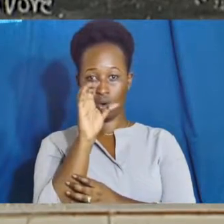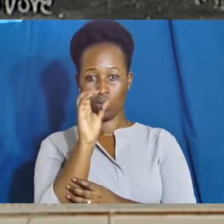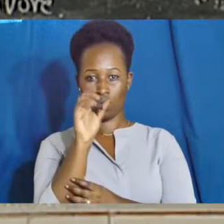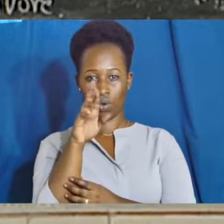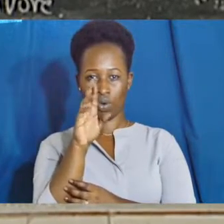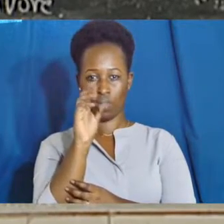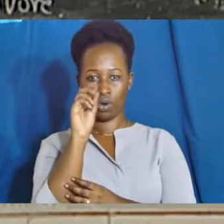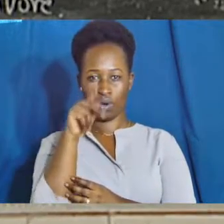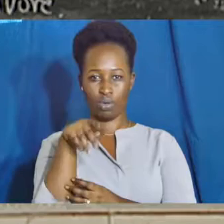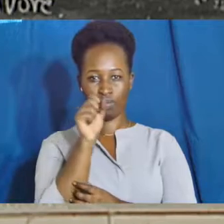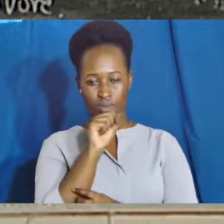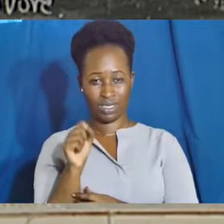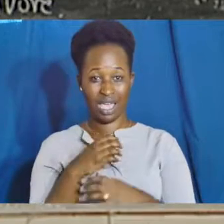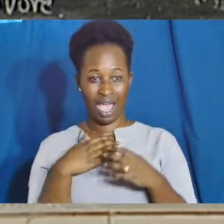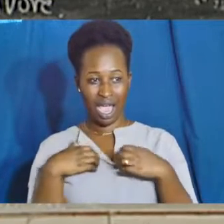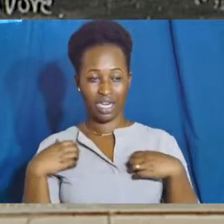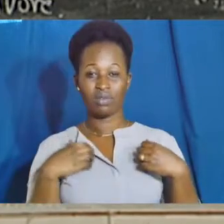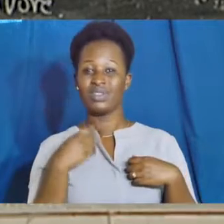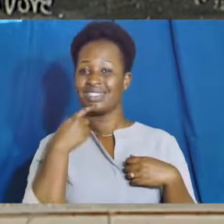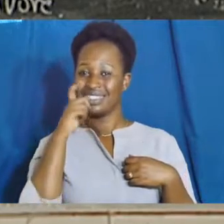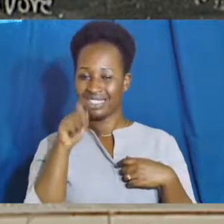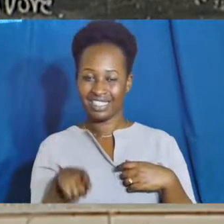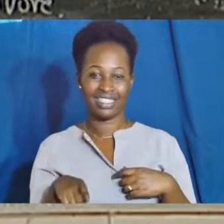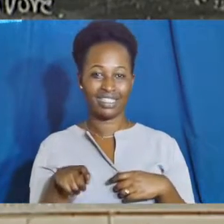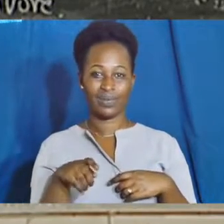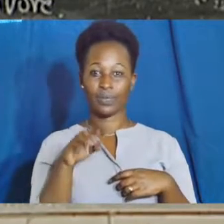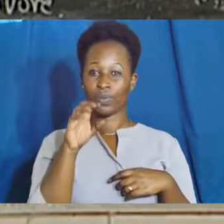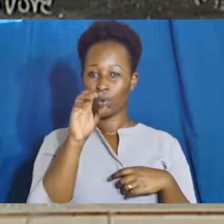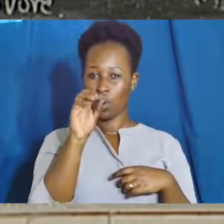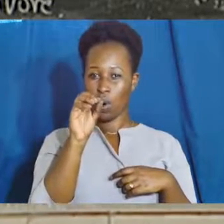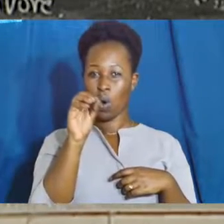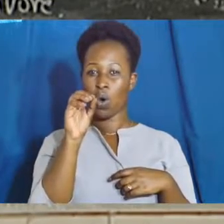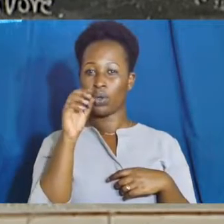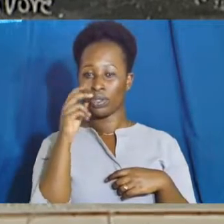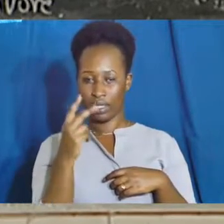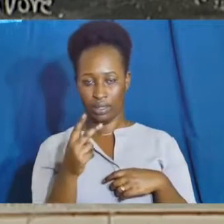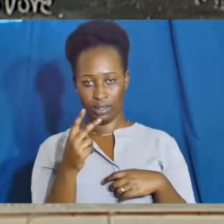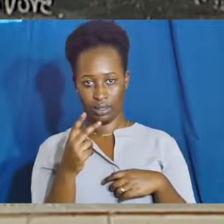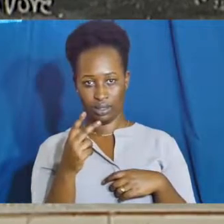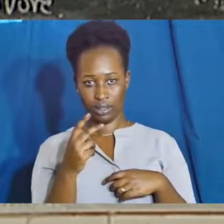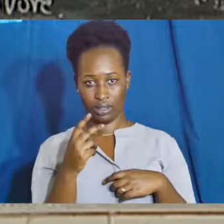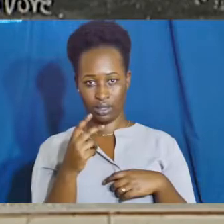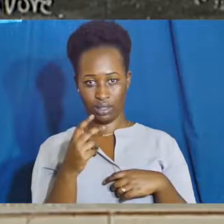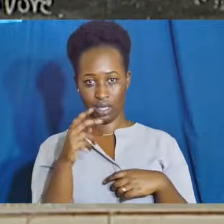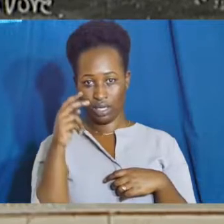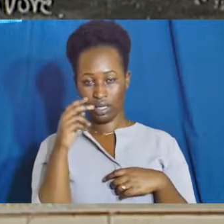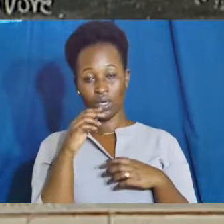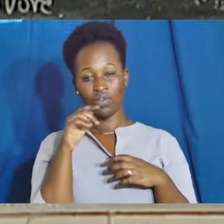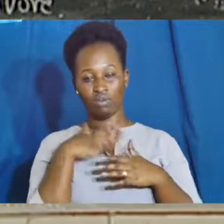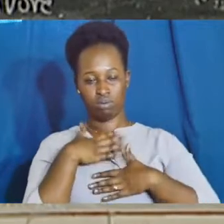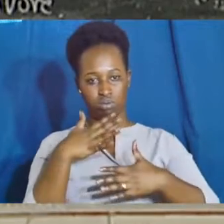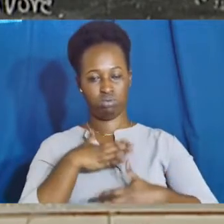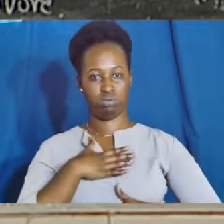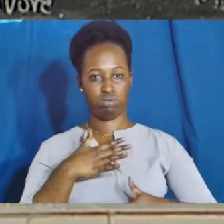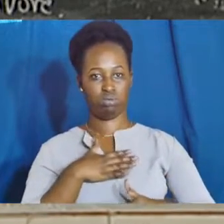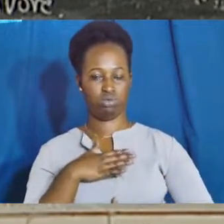Remember, animals need oxygen for respiration or for breathing. That